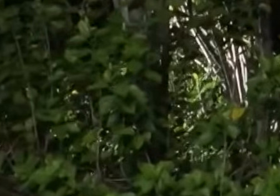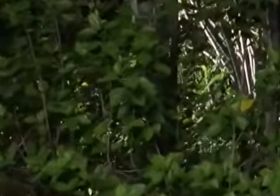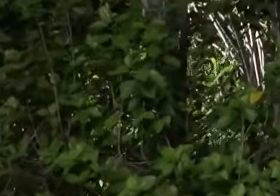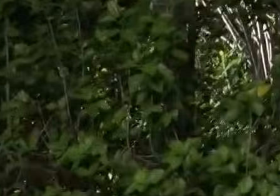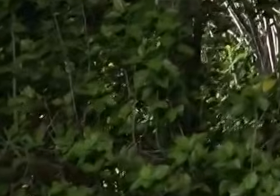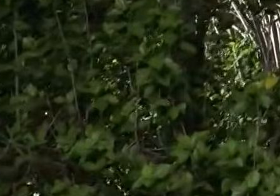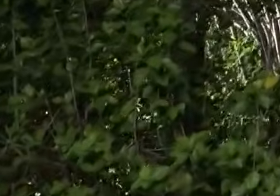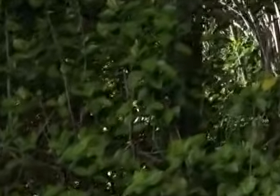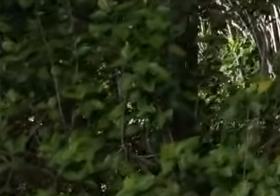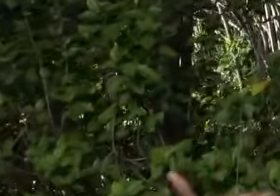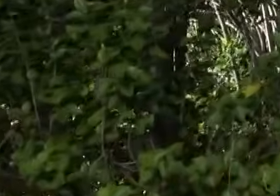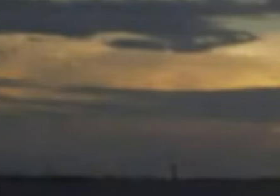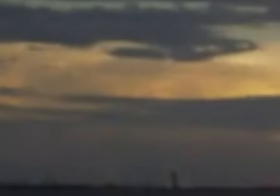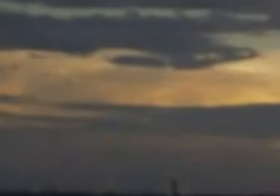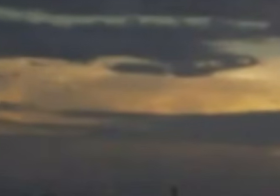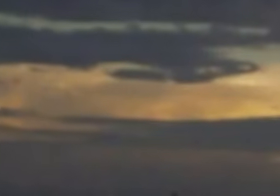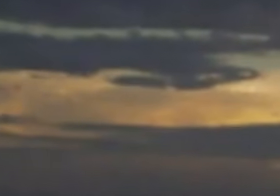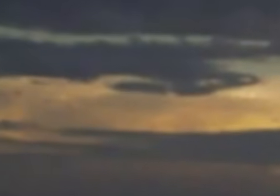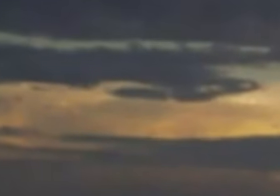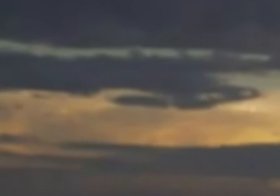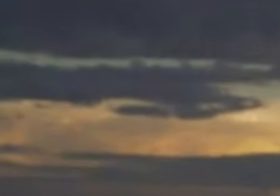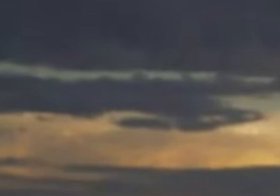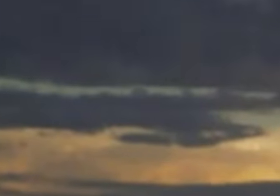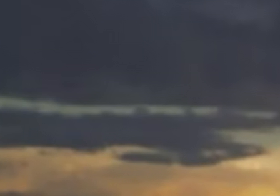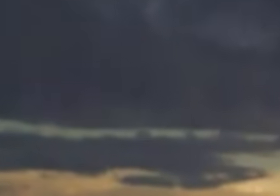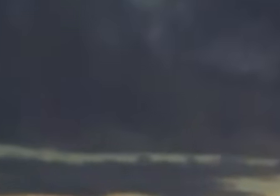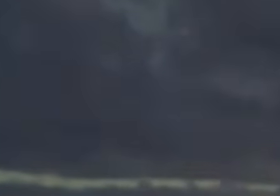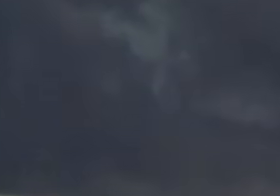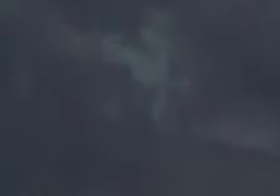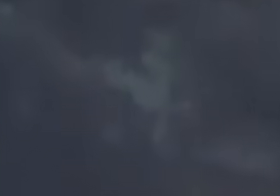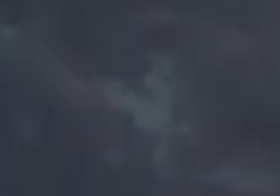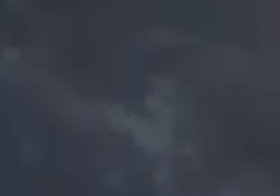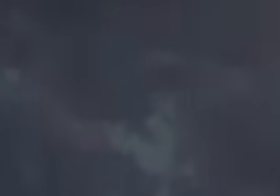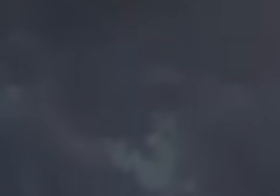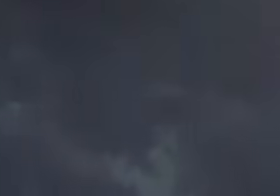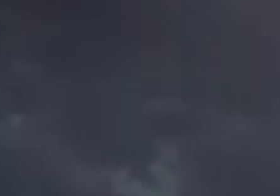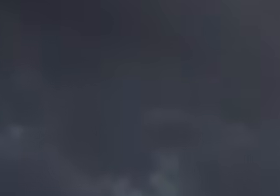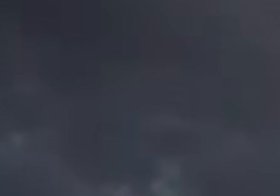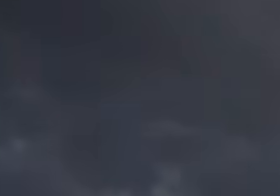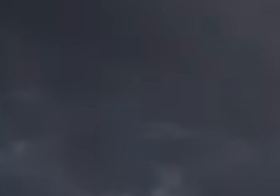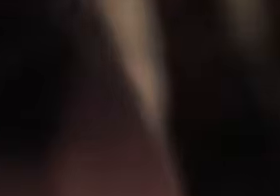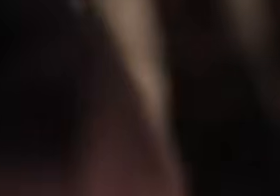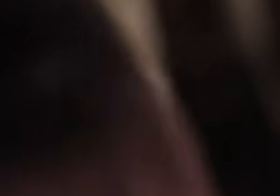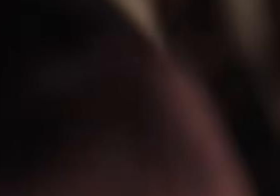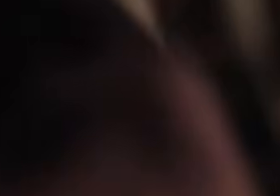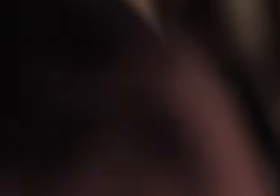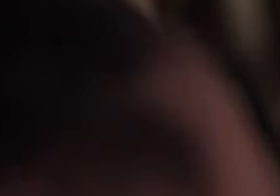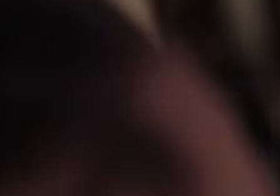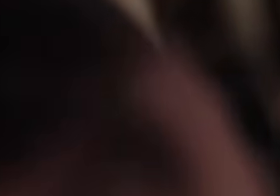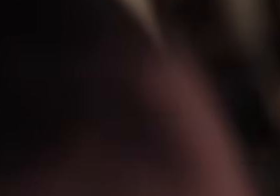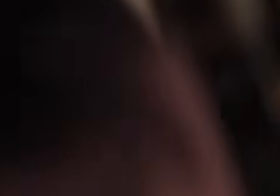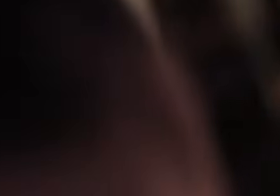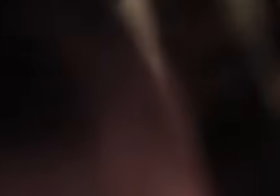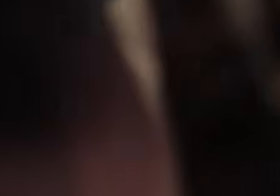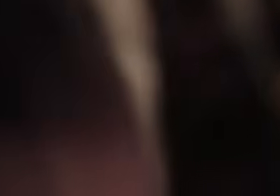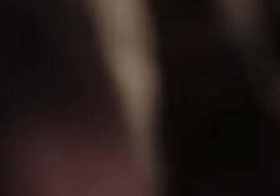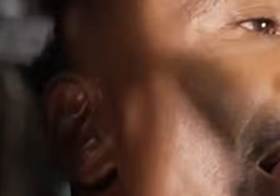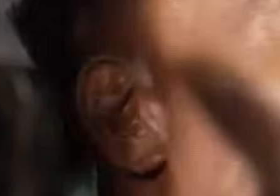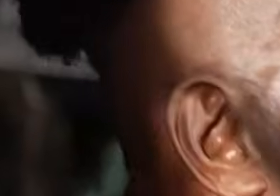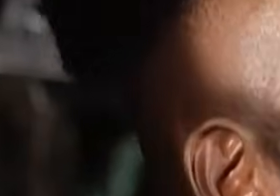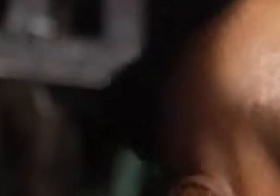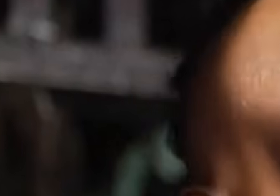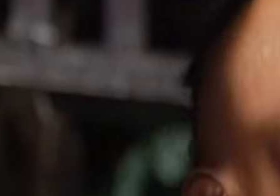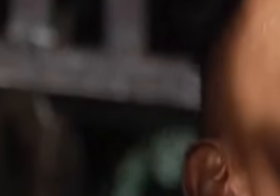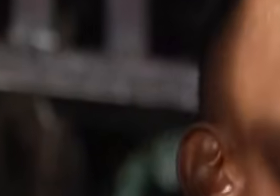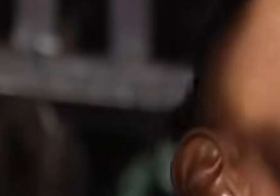buy new teeth and give you, cause your mouth are for you, mama. Them teeth are for me,